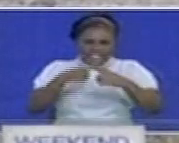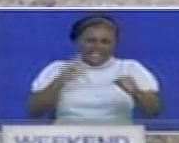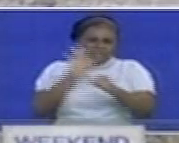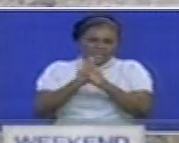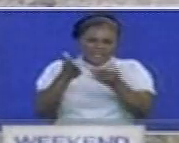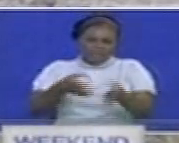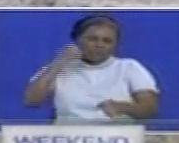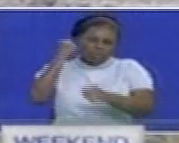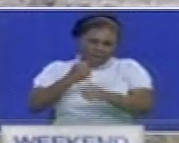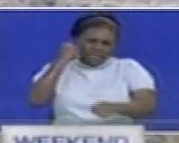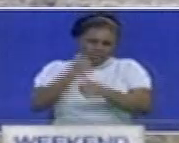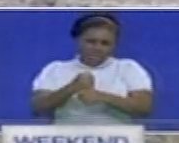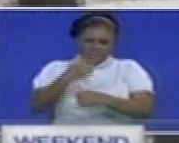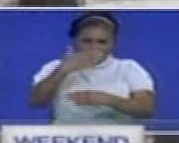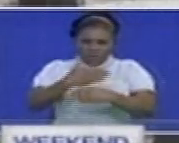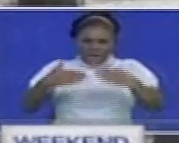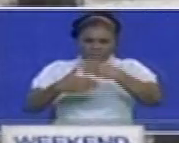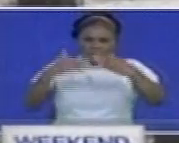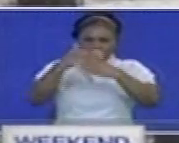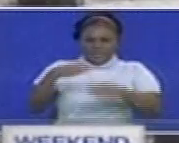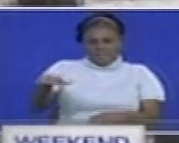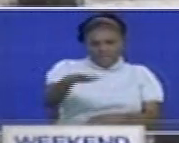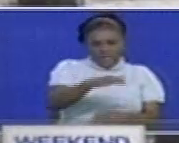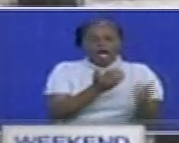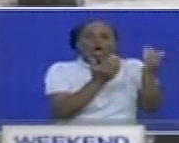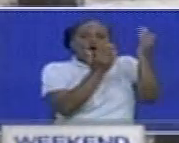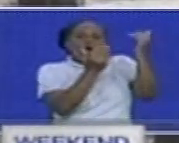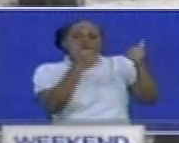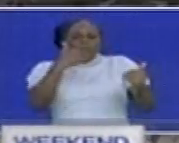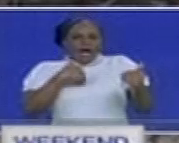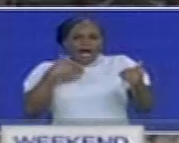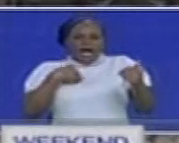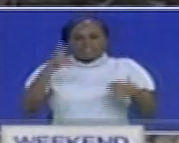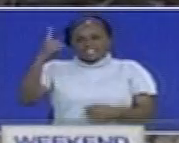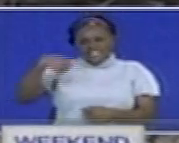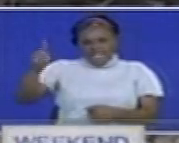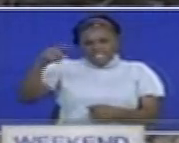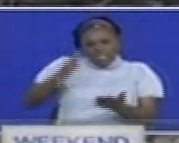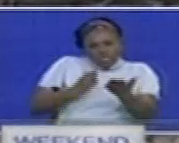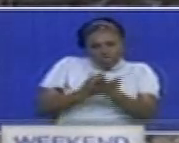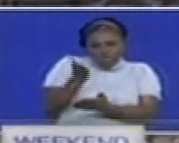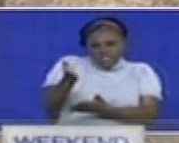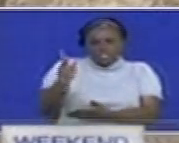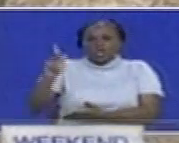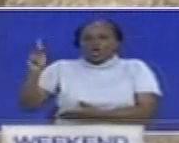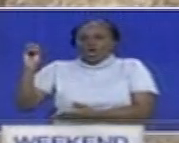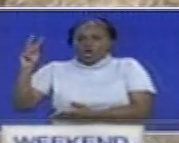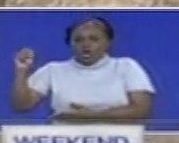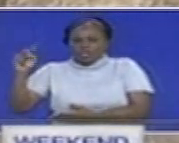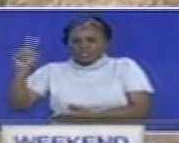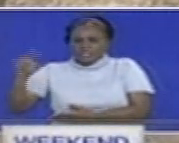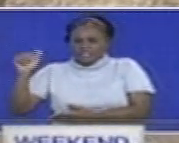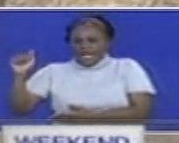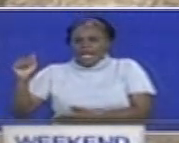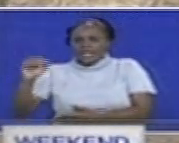been working in construction sites and is hopeful that his big break will come through the Konza Techno City.